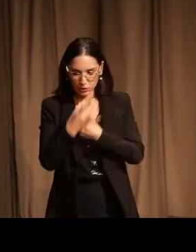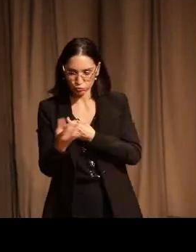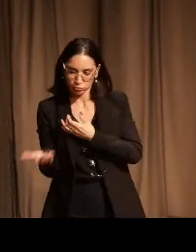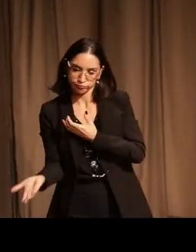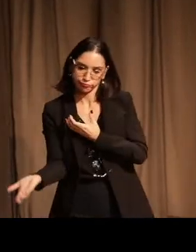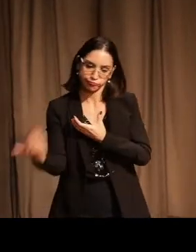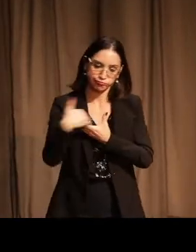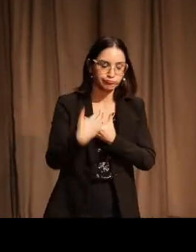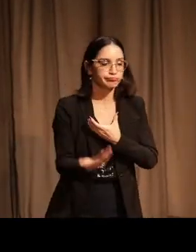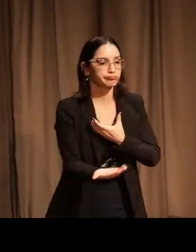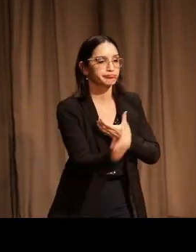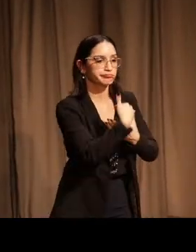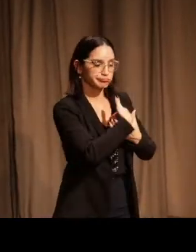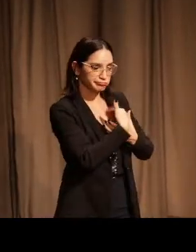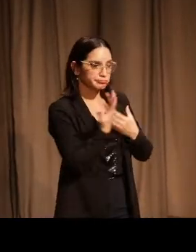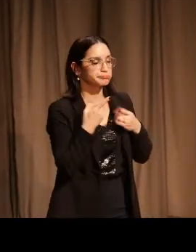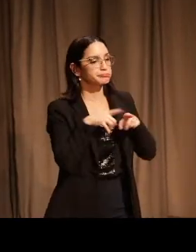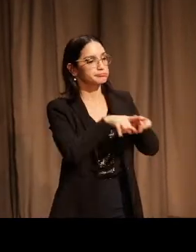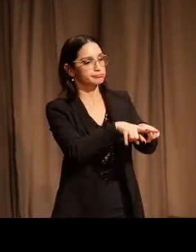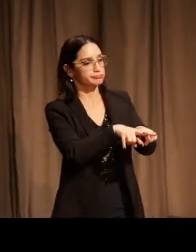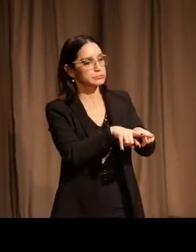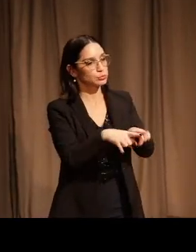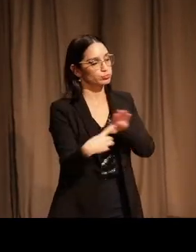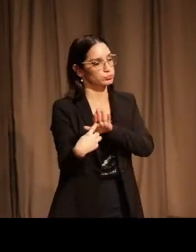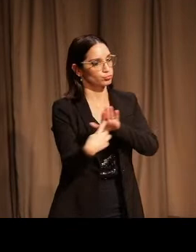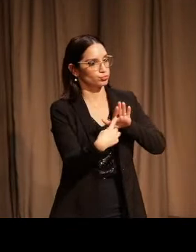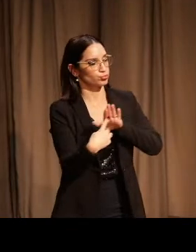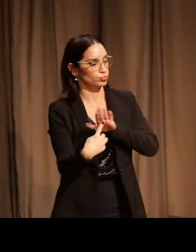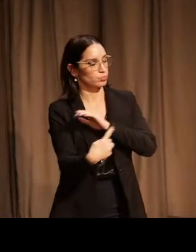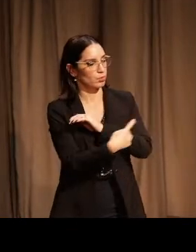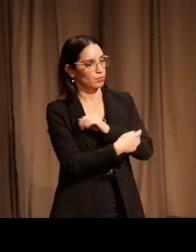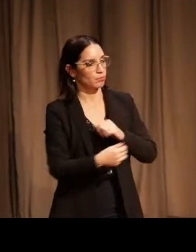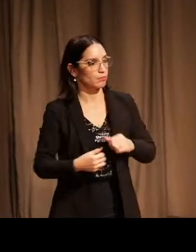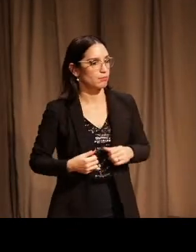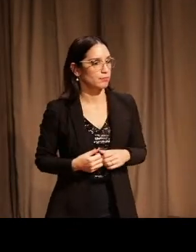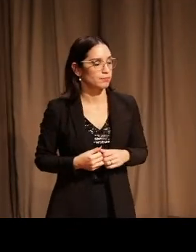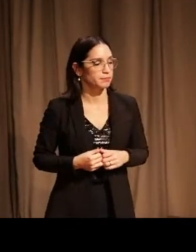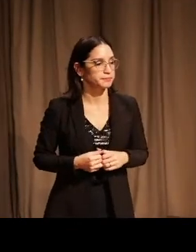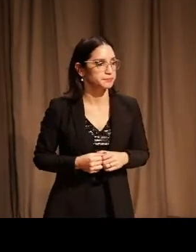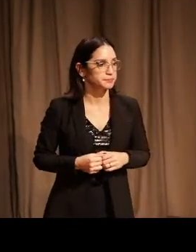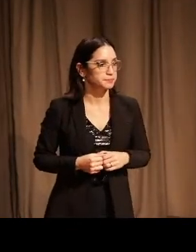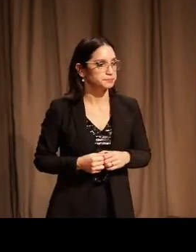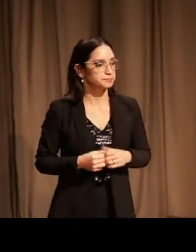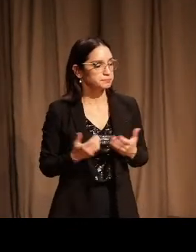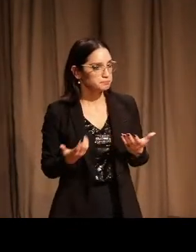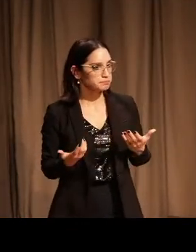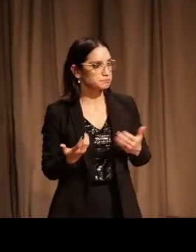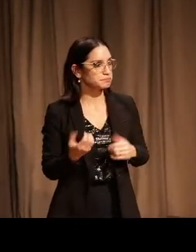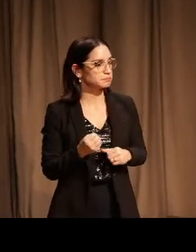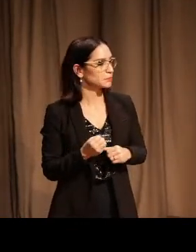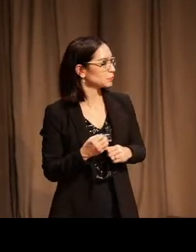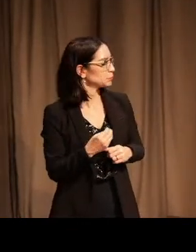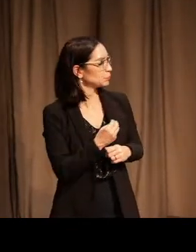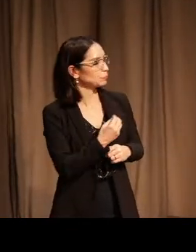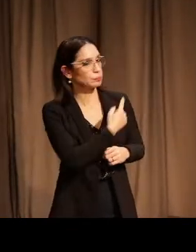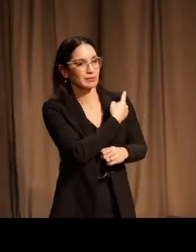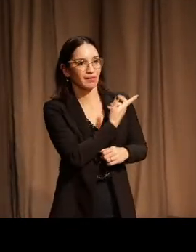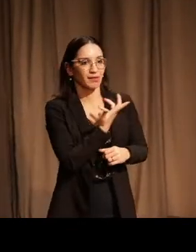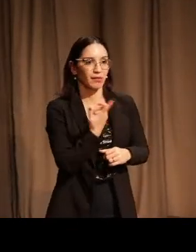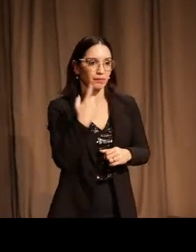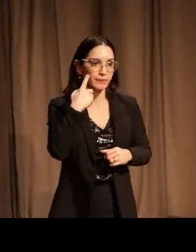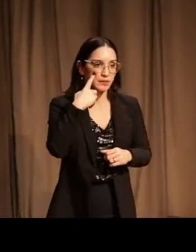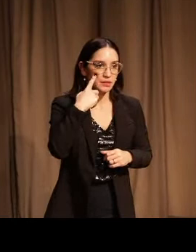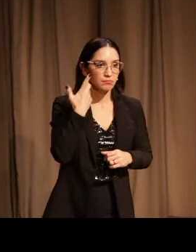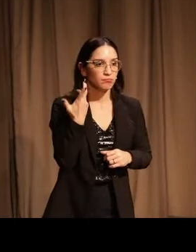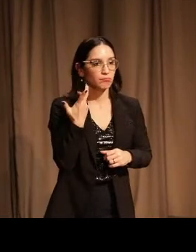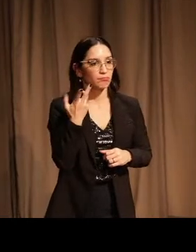capturing here, specifically to this painting, in a way, where you're like they believe